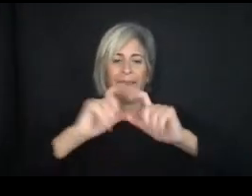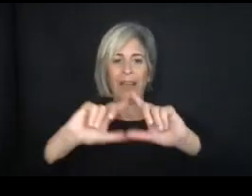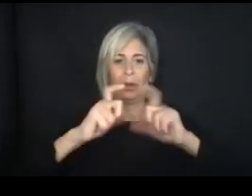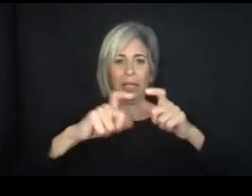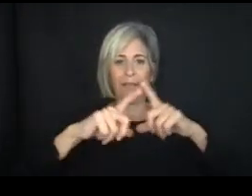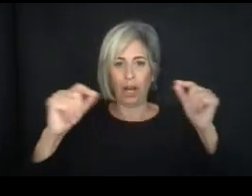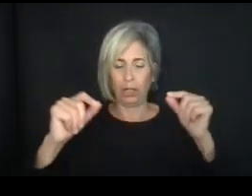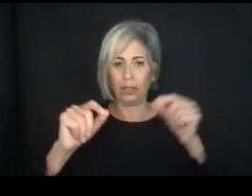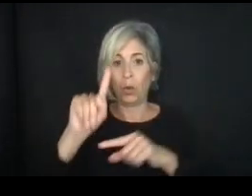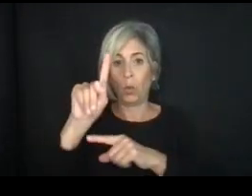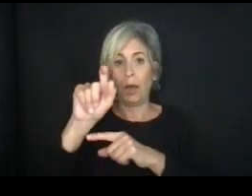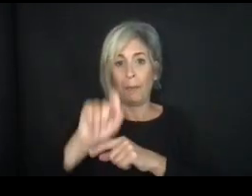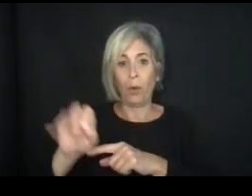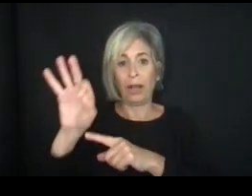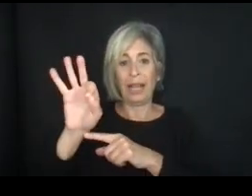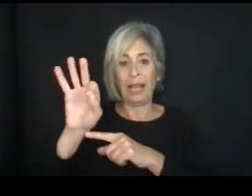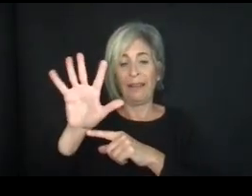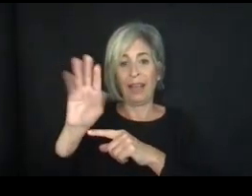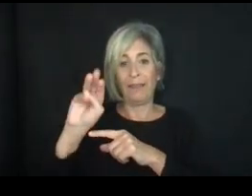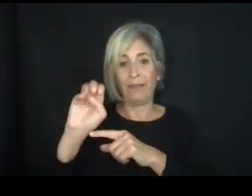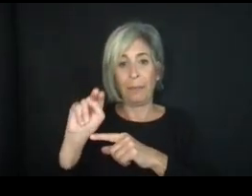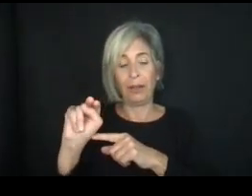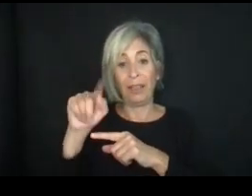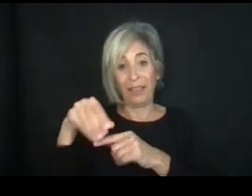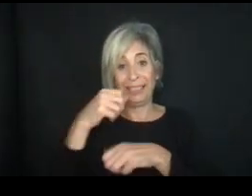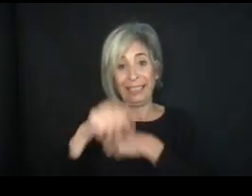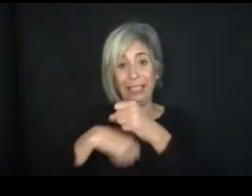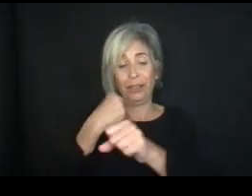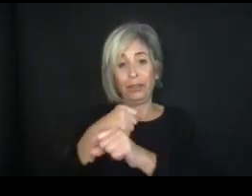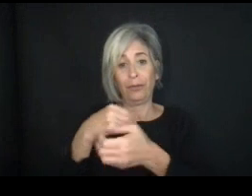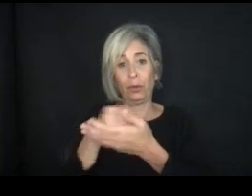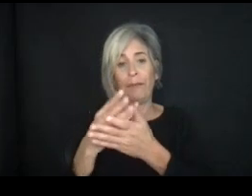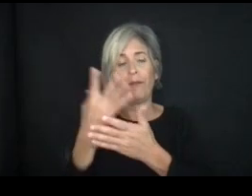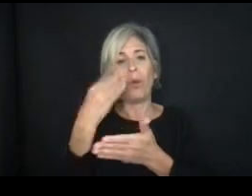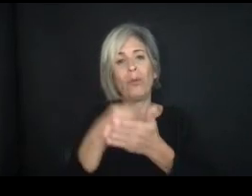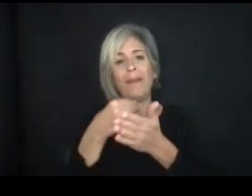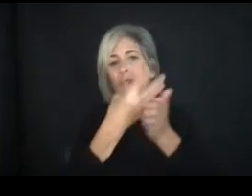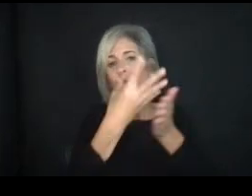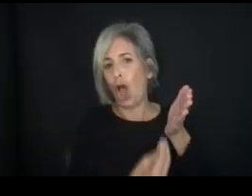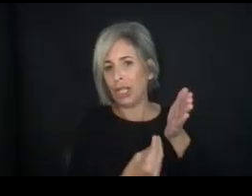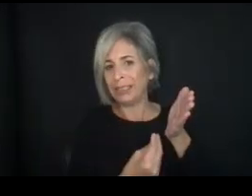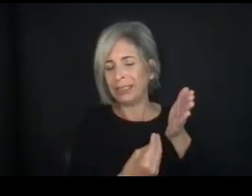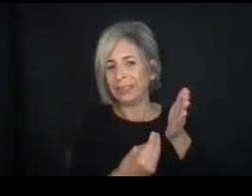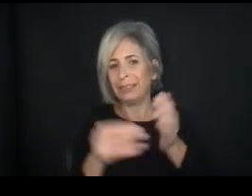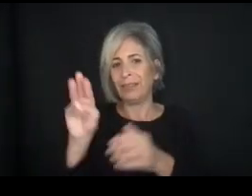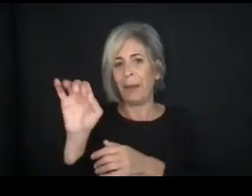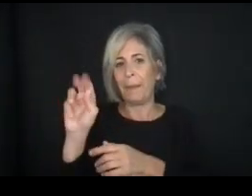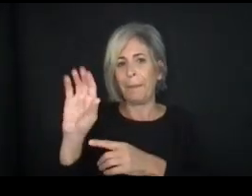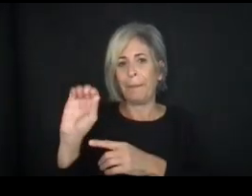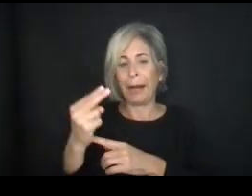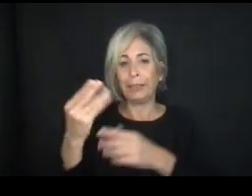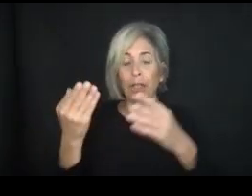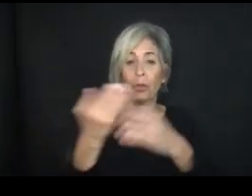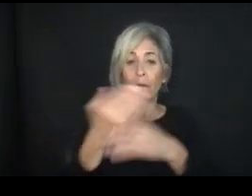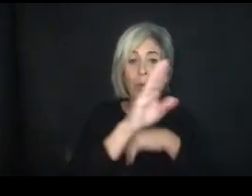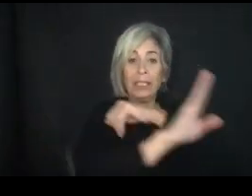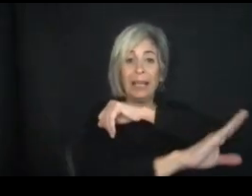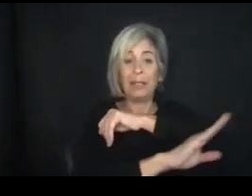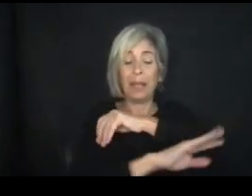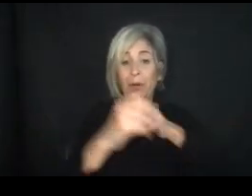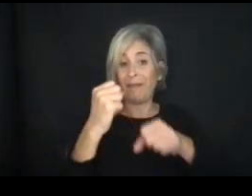budget $1.95 million in this year's budget for our revenue losses, which were for March through September of